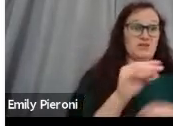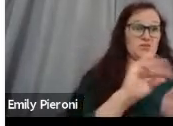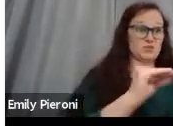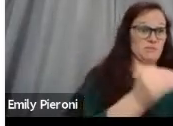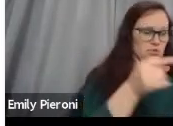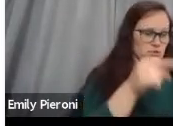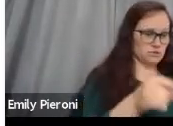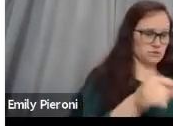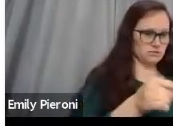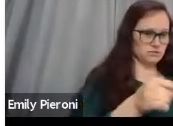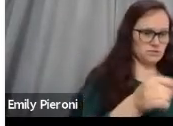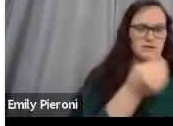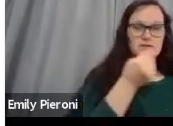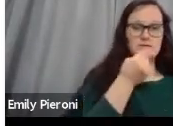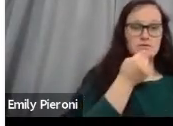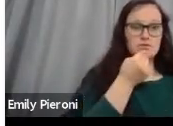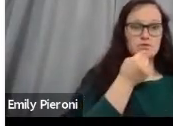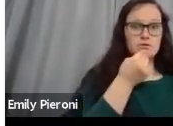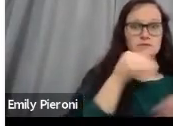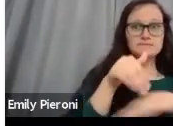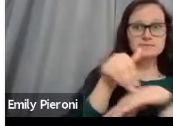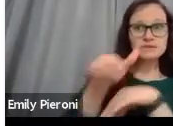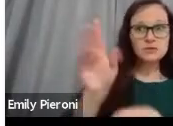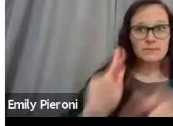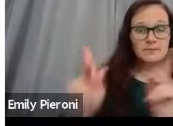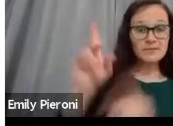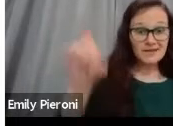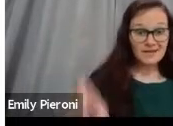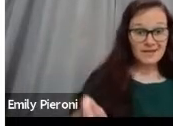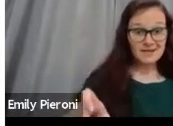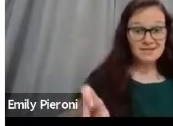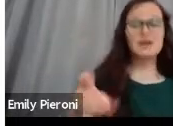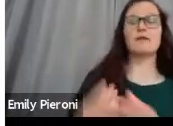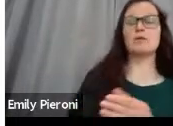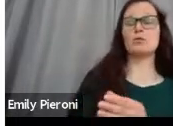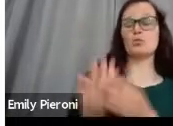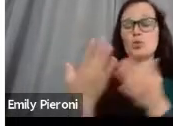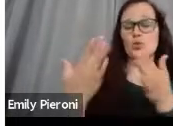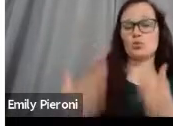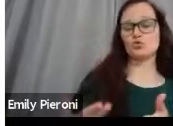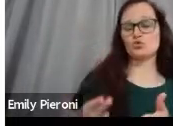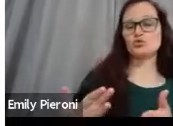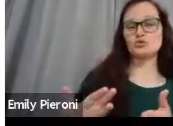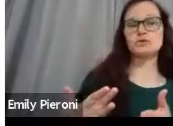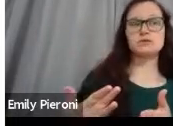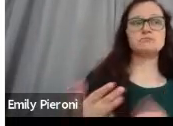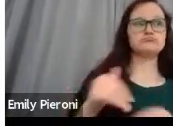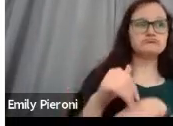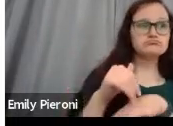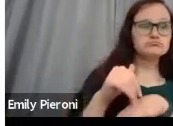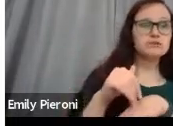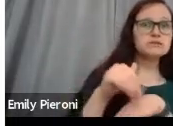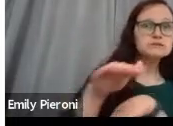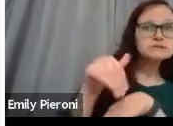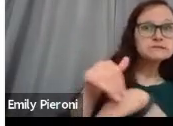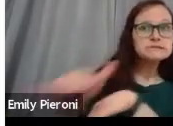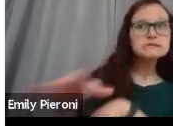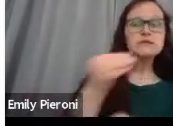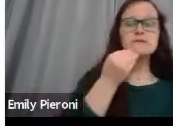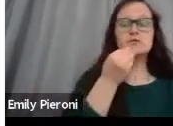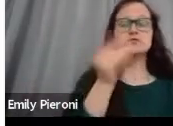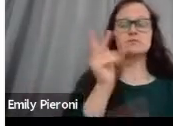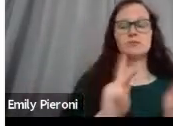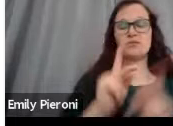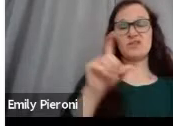getting the food to the people that need it, and we're getting the growers' products to the people who want it. And we are helping